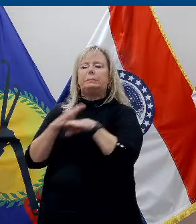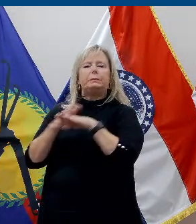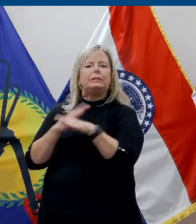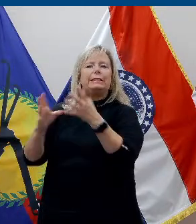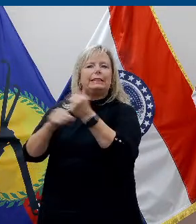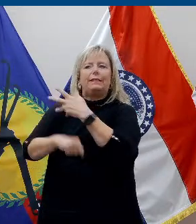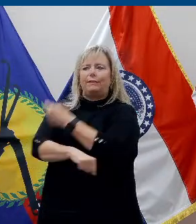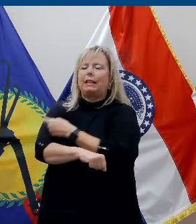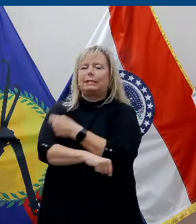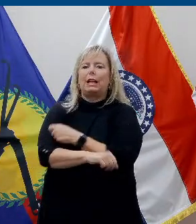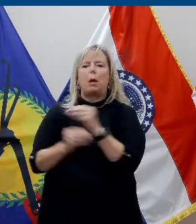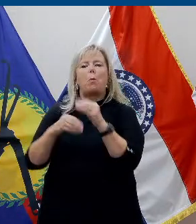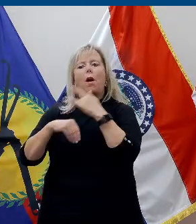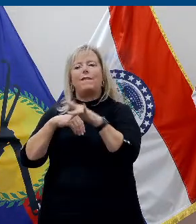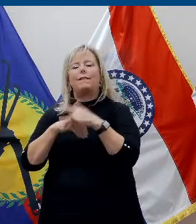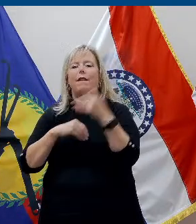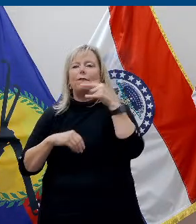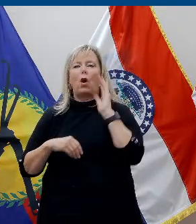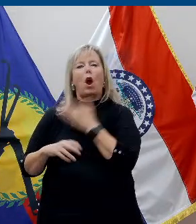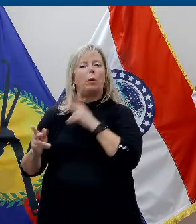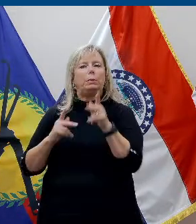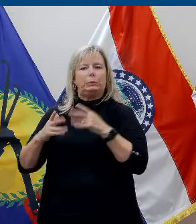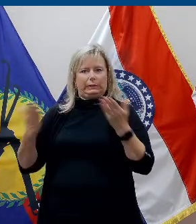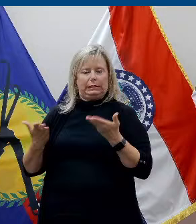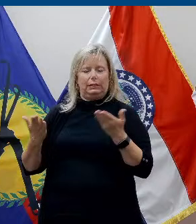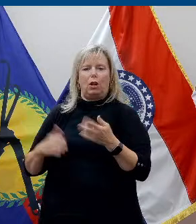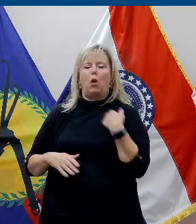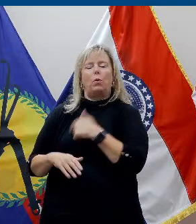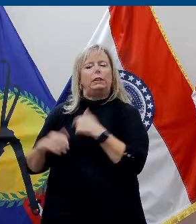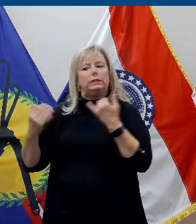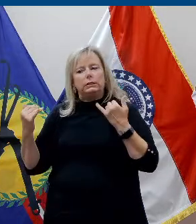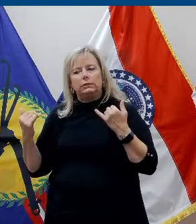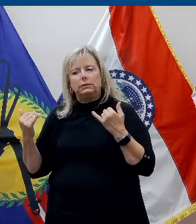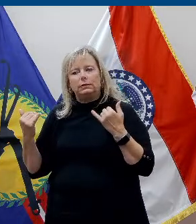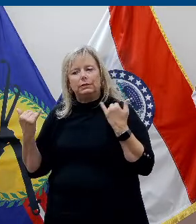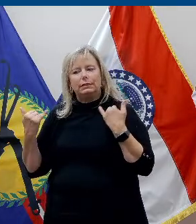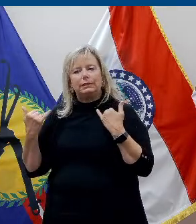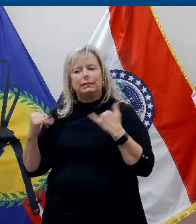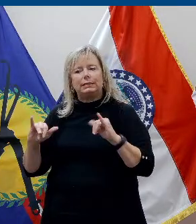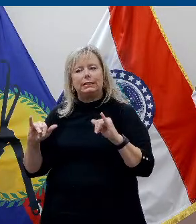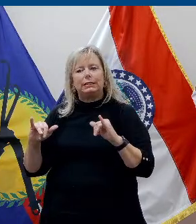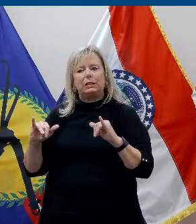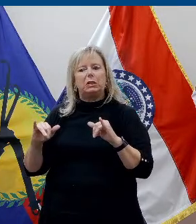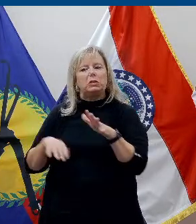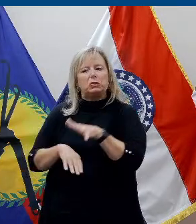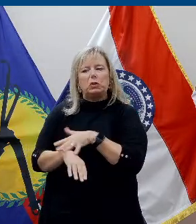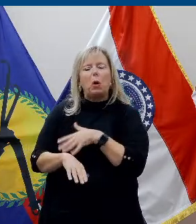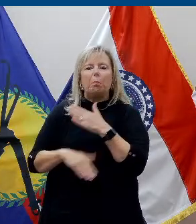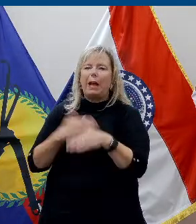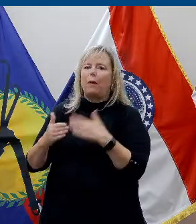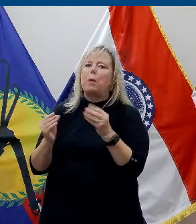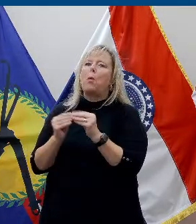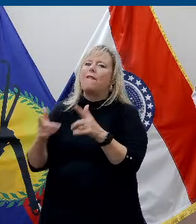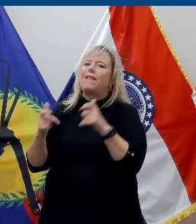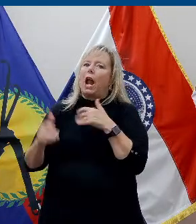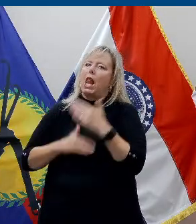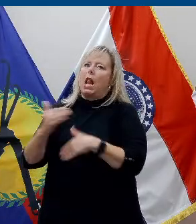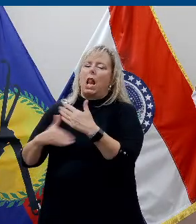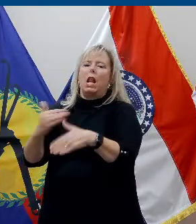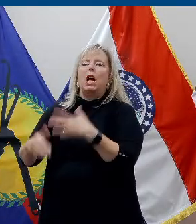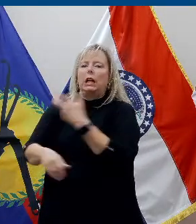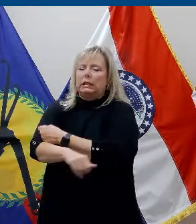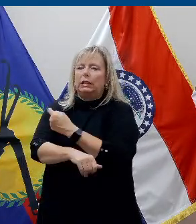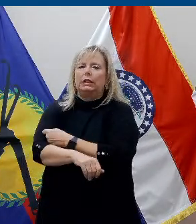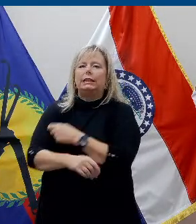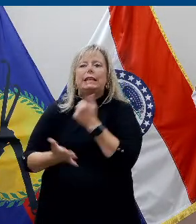more available to our population. We still are at not a pretty modest pace. We would like to see an increase in